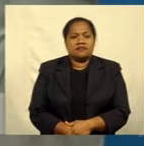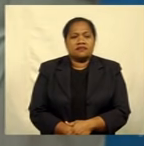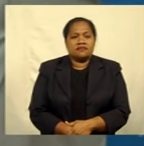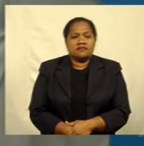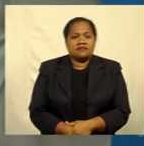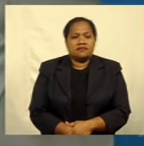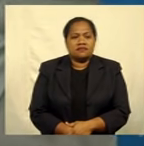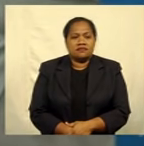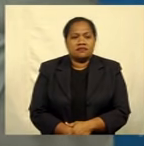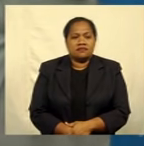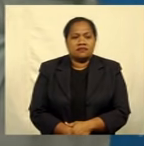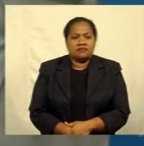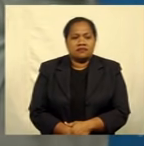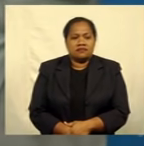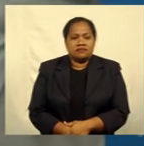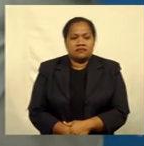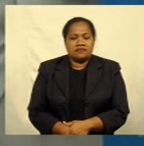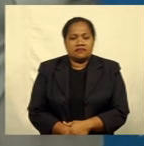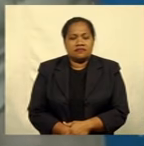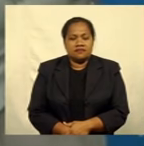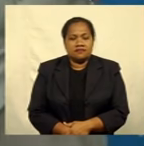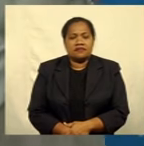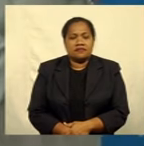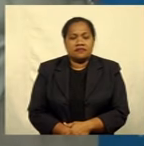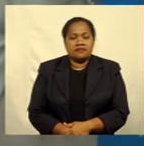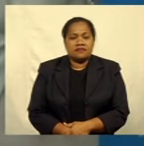to treat COVID-19 positive patients.